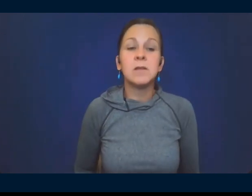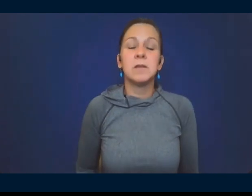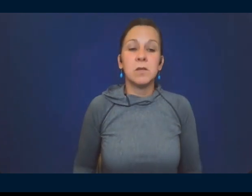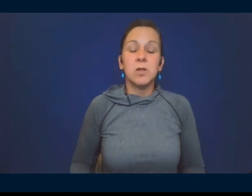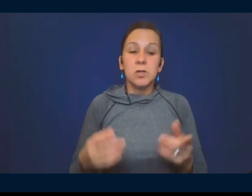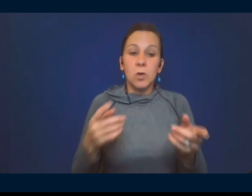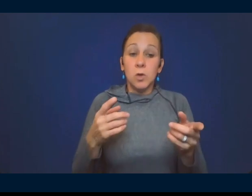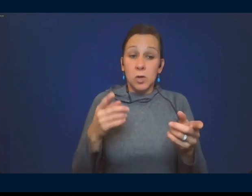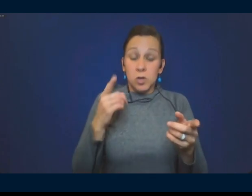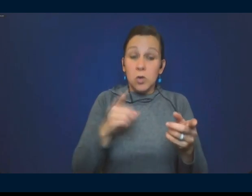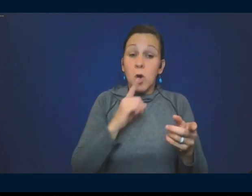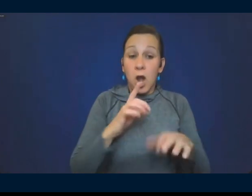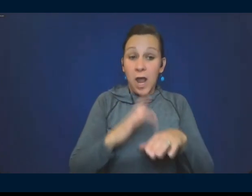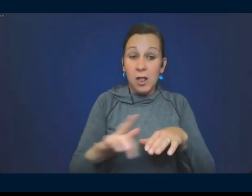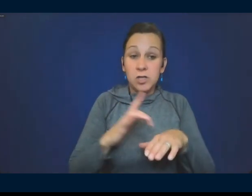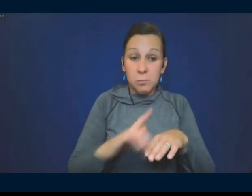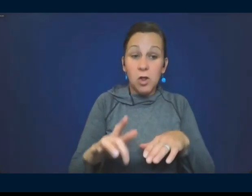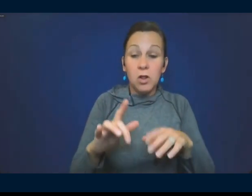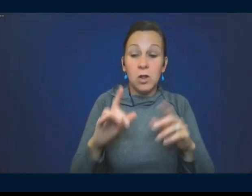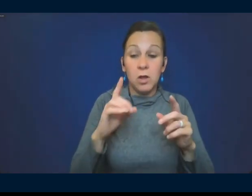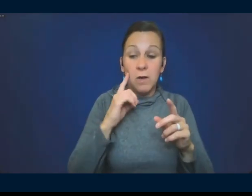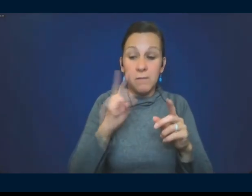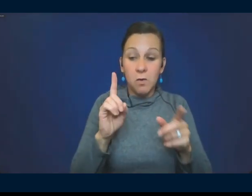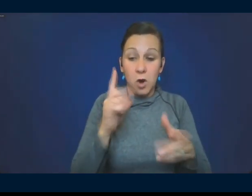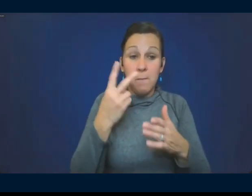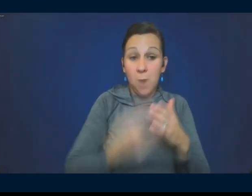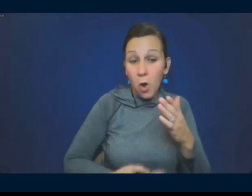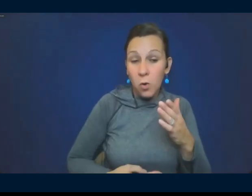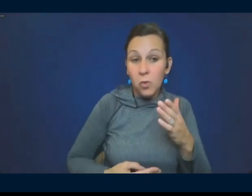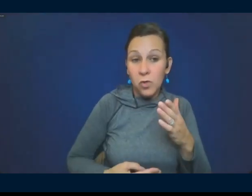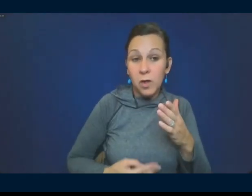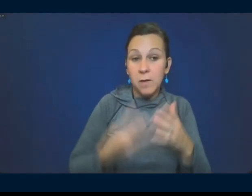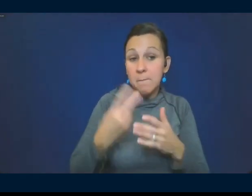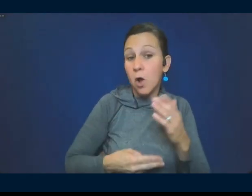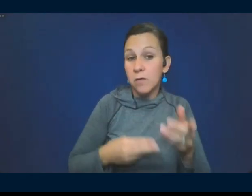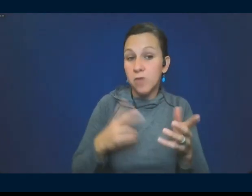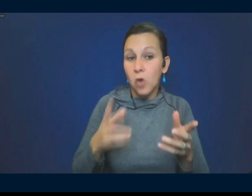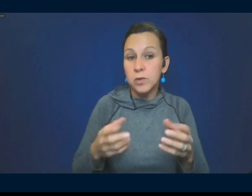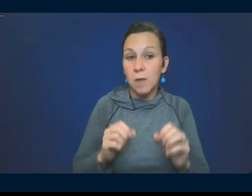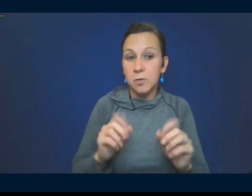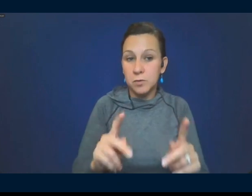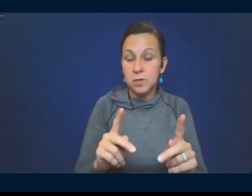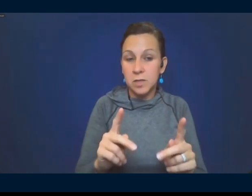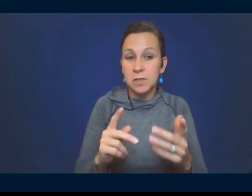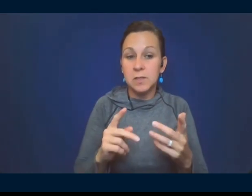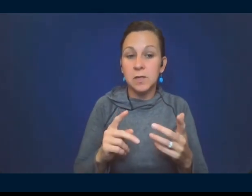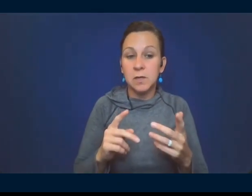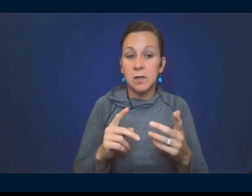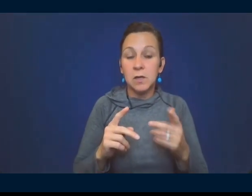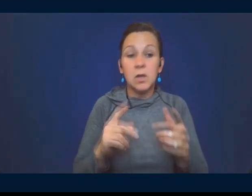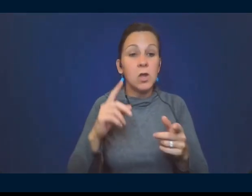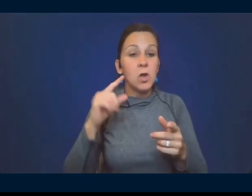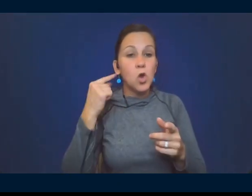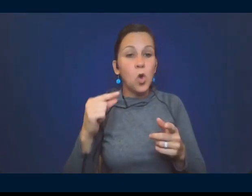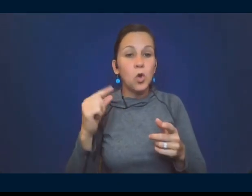you are eligible for both of those opportunities.